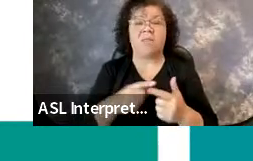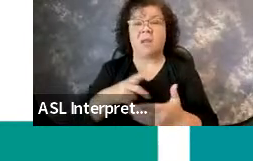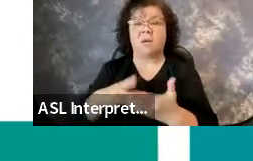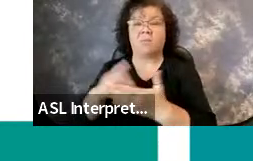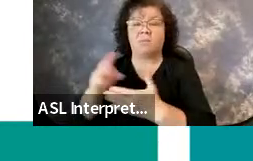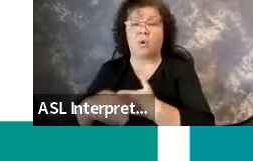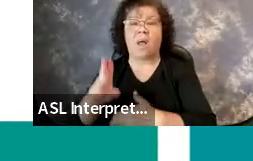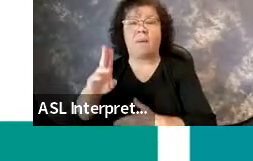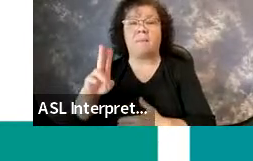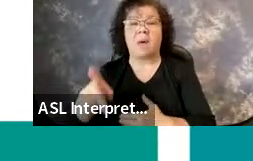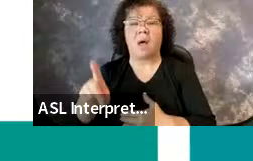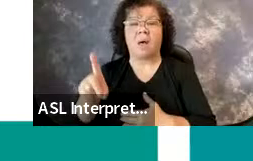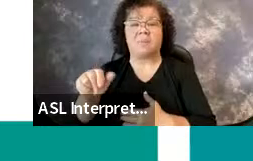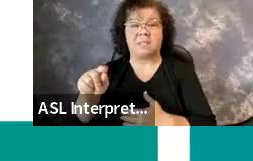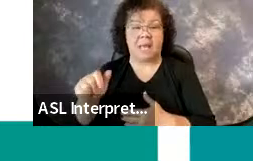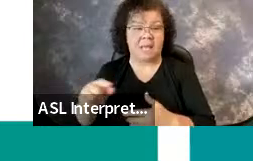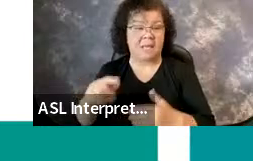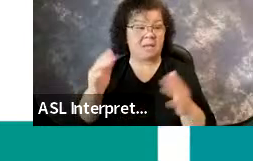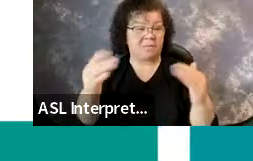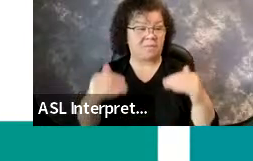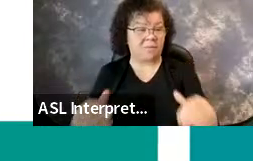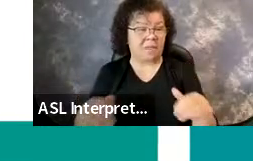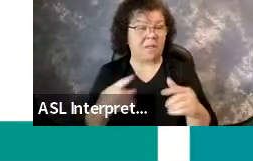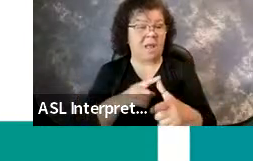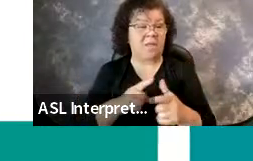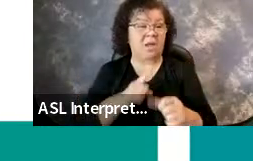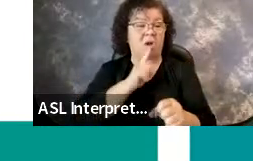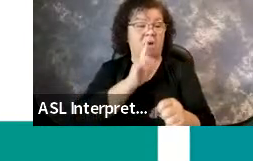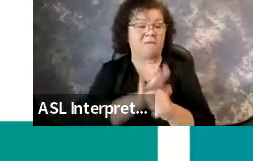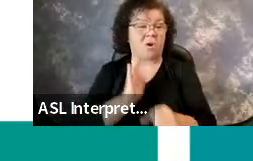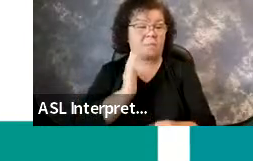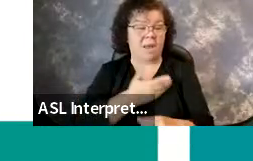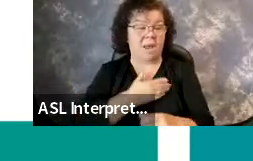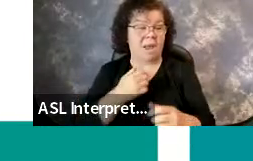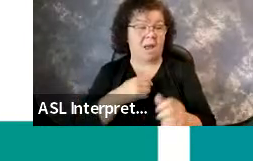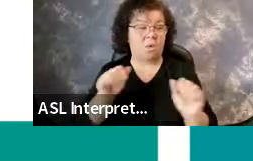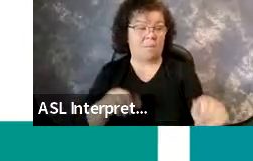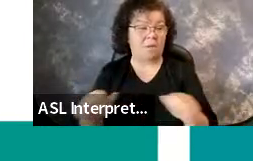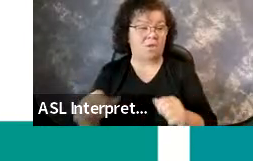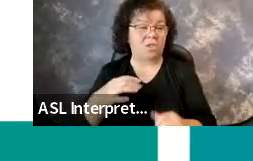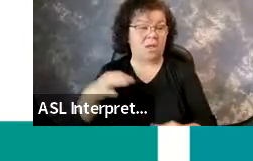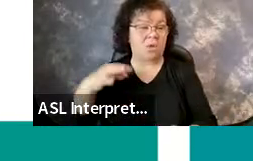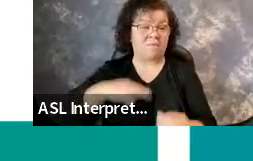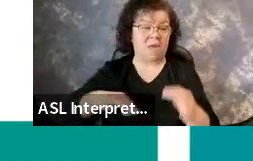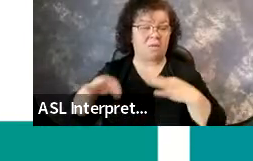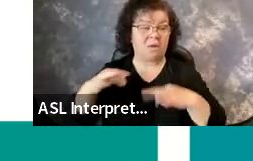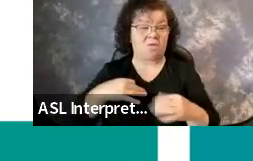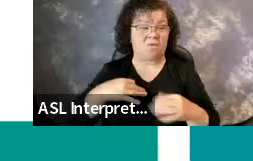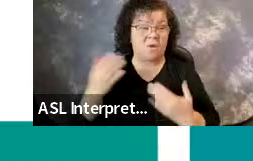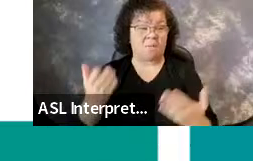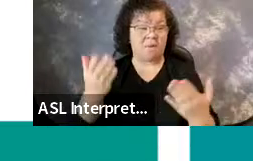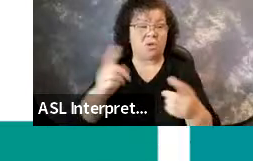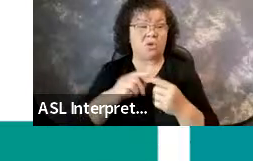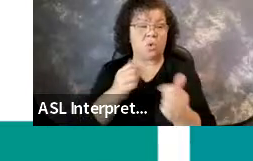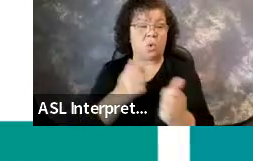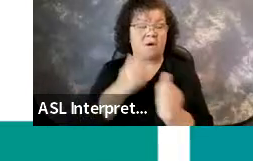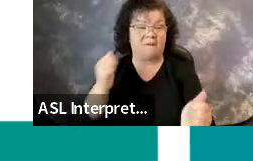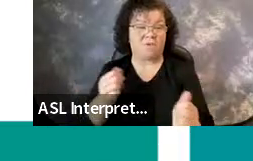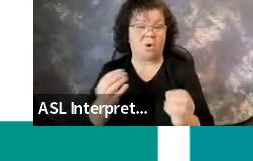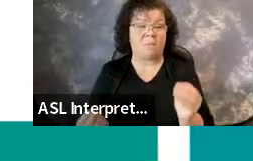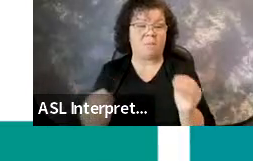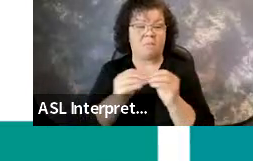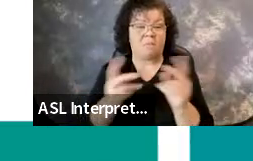Administrator Johnson. And then we're going to confirm our potential benefits recommendations from the avoid further harm and mobility and